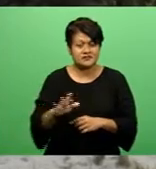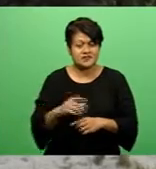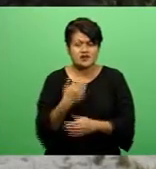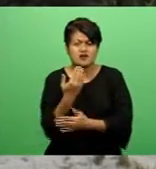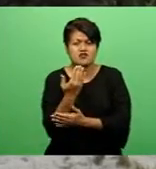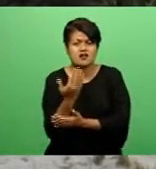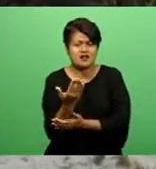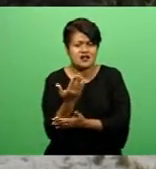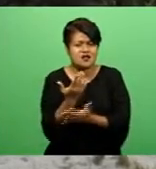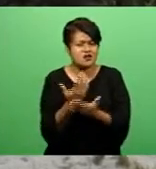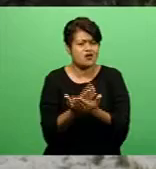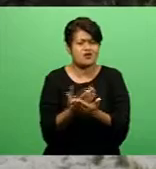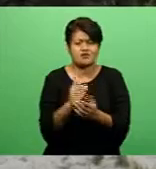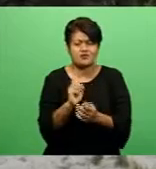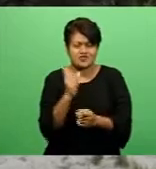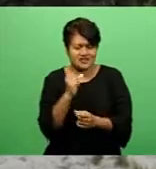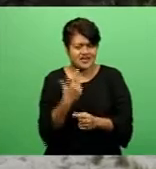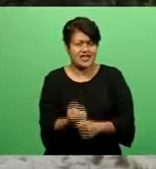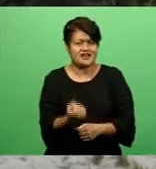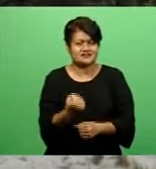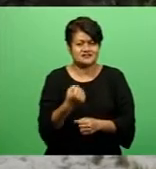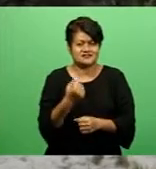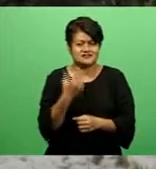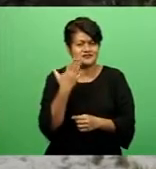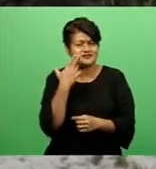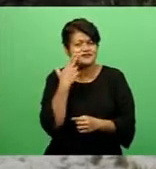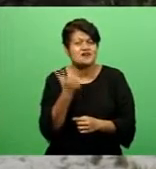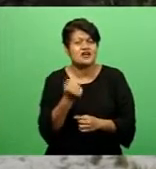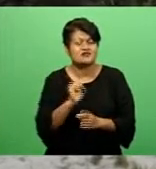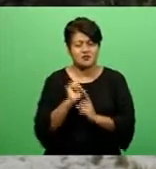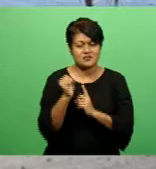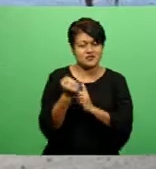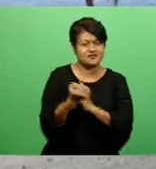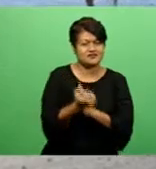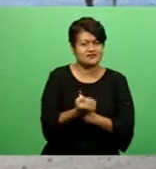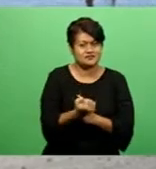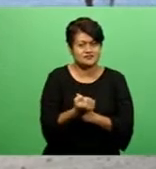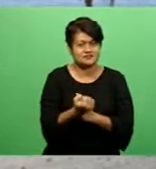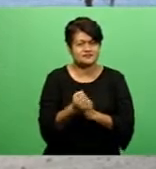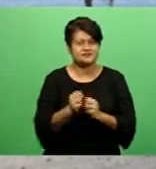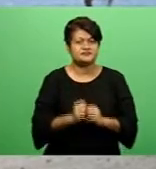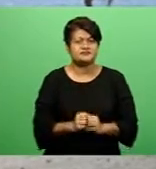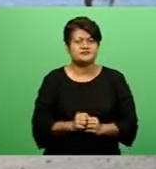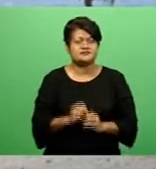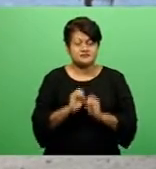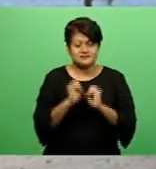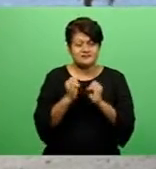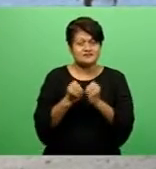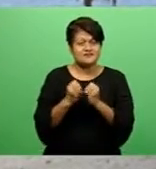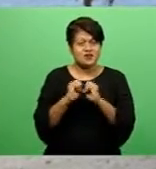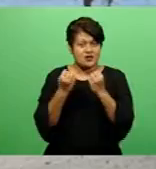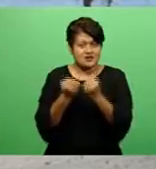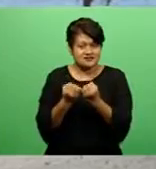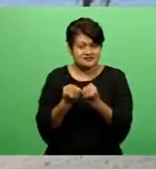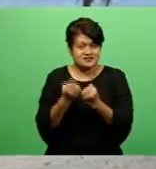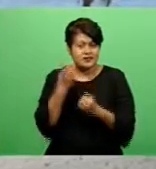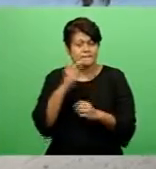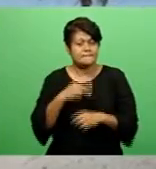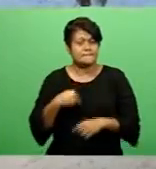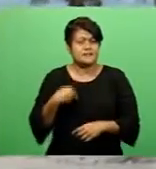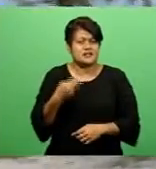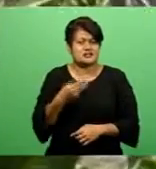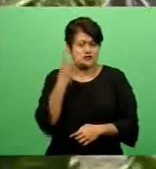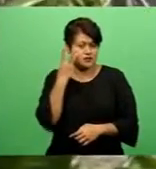livelihood, and there has been an indication of support from organizations including the UN, who was on the trip. Minister for Women